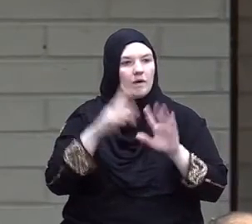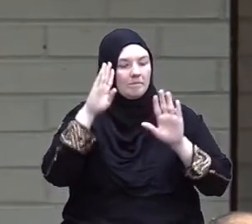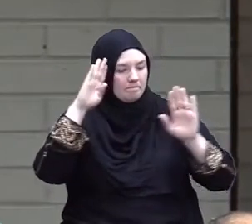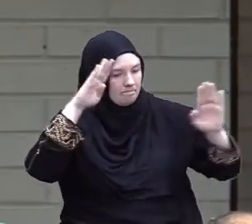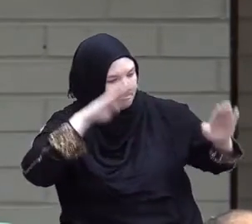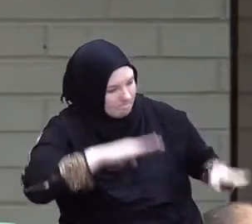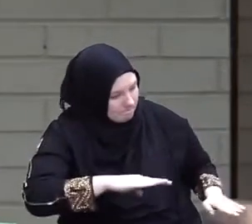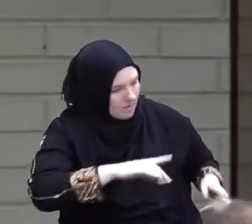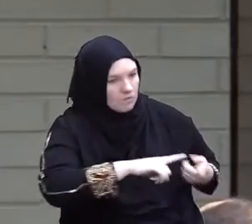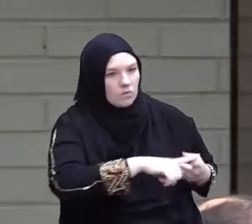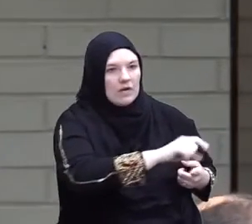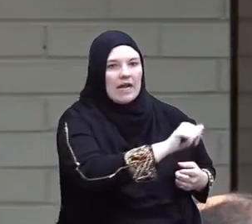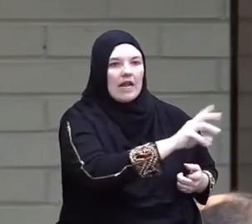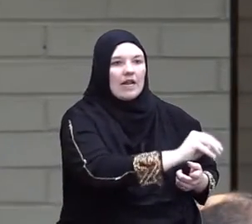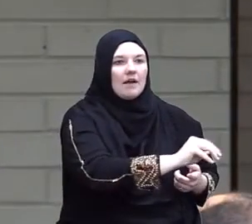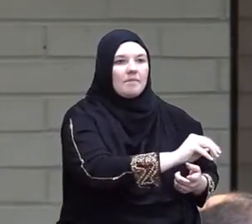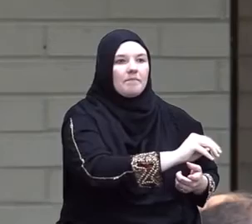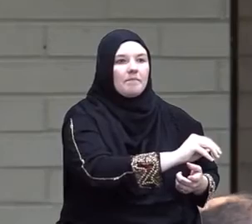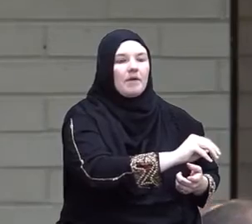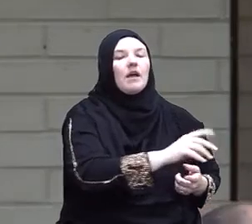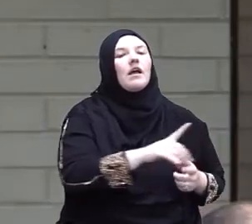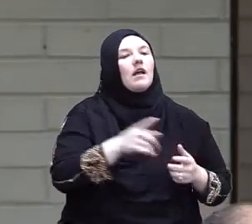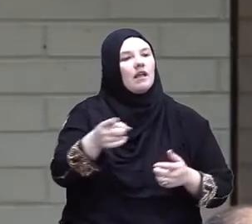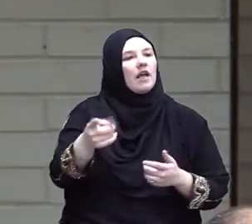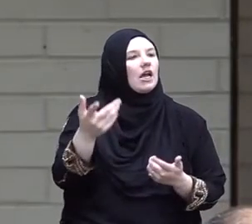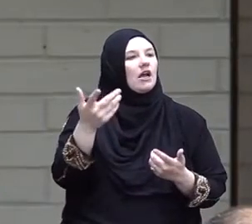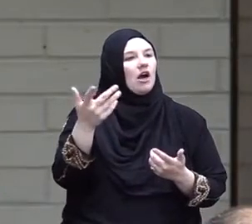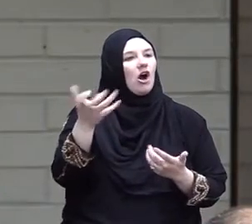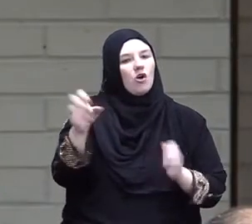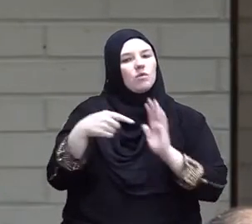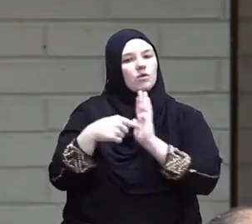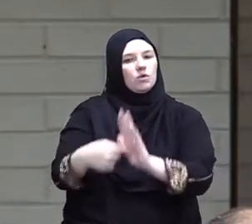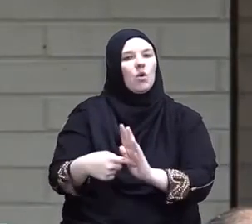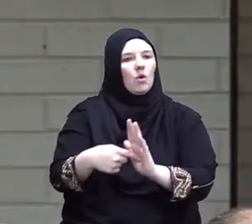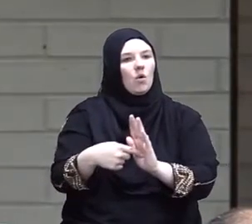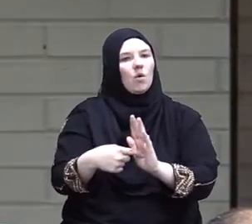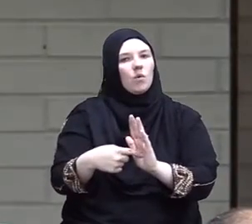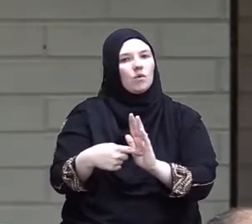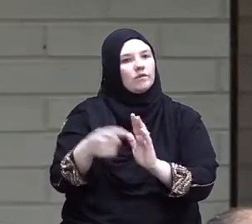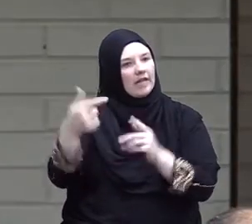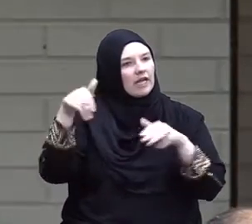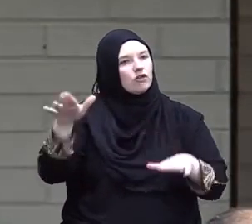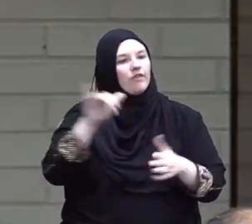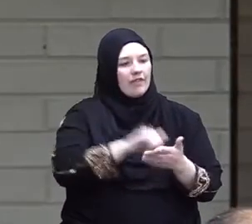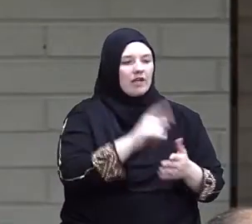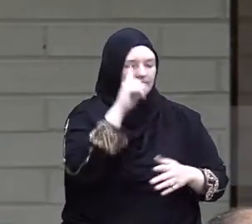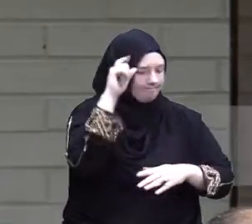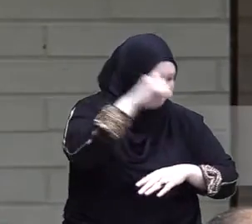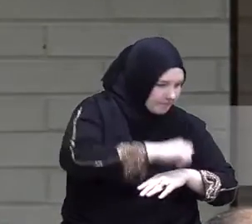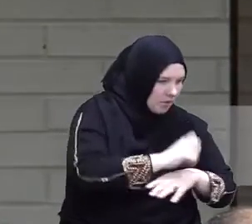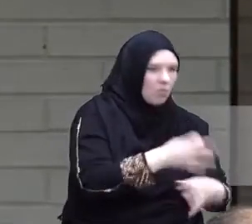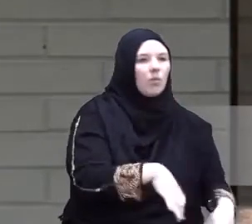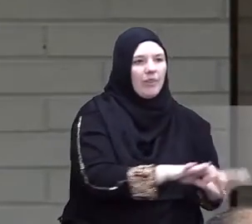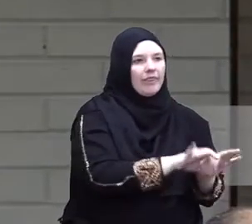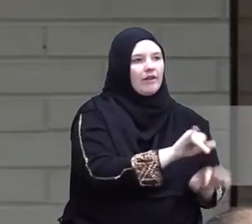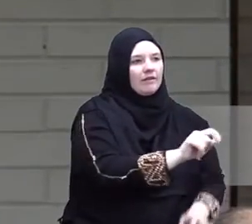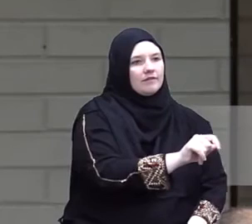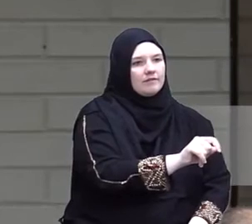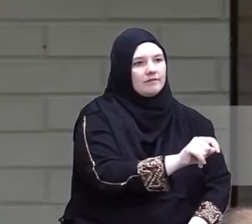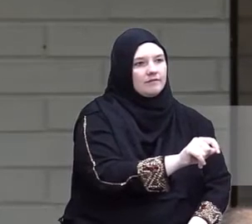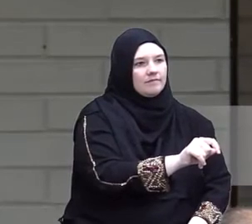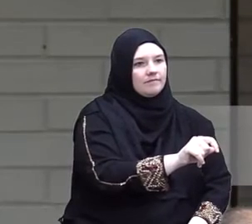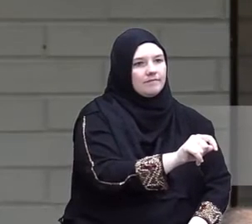Adam, He has already proven that Adam is worth their prostration. But the prostration was not to